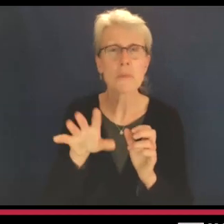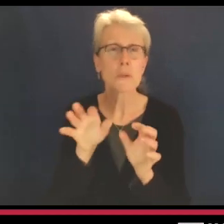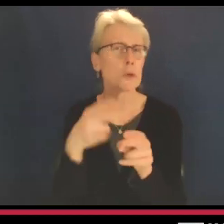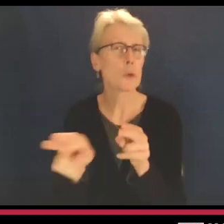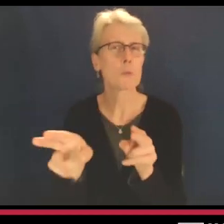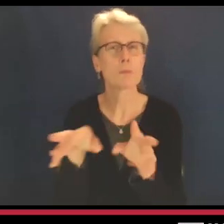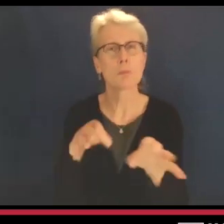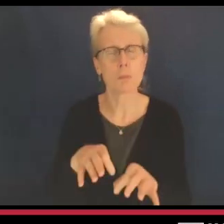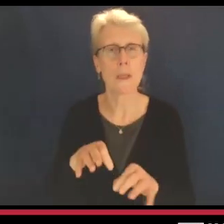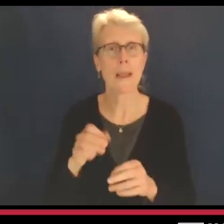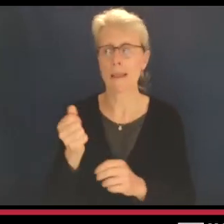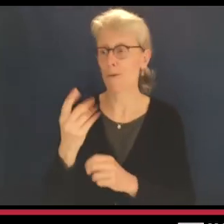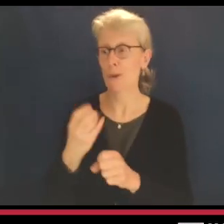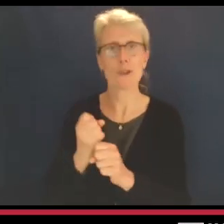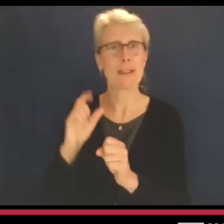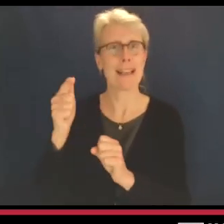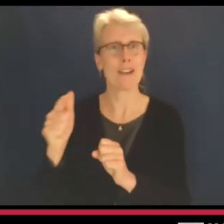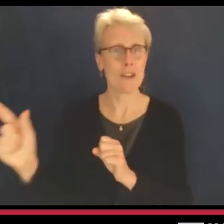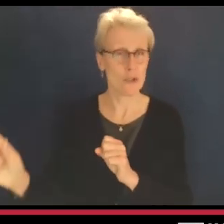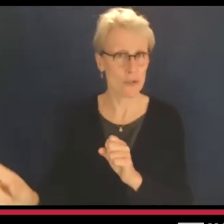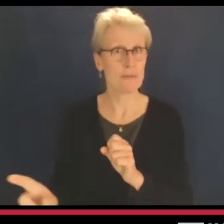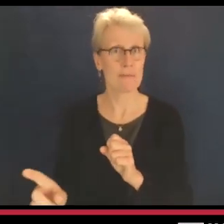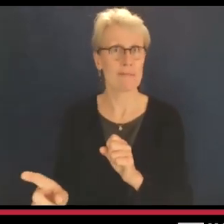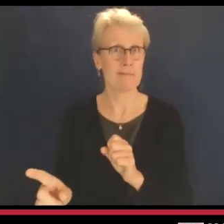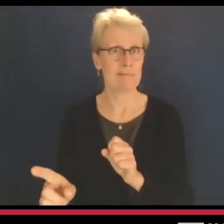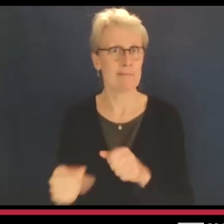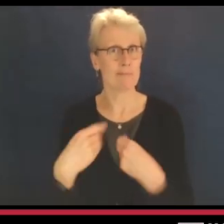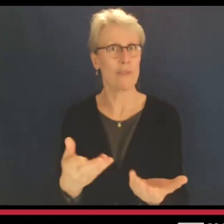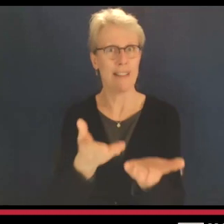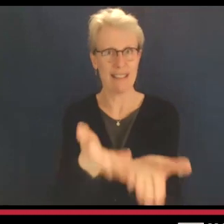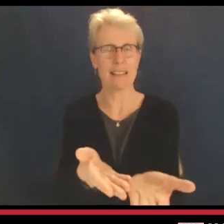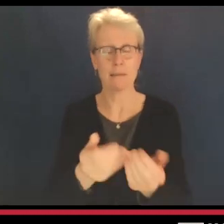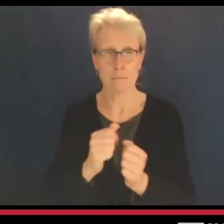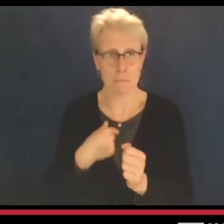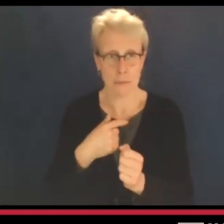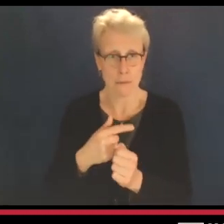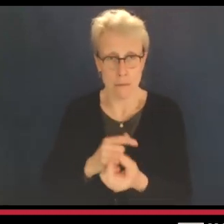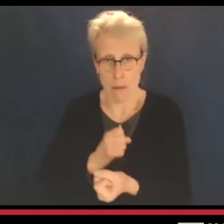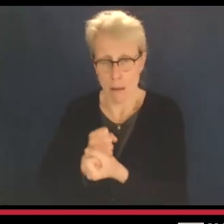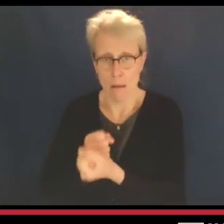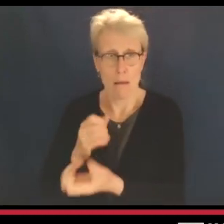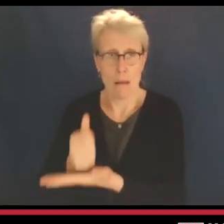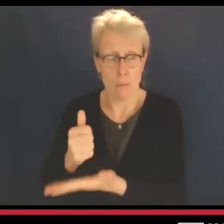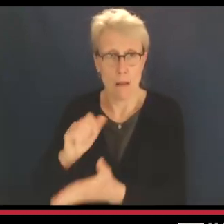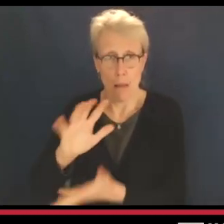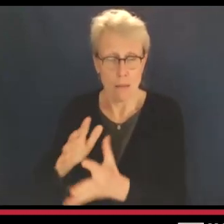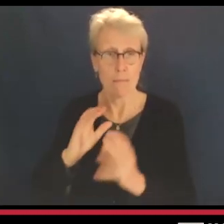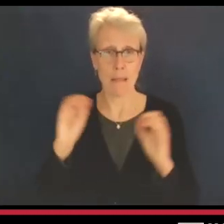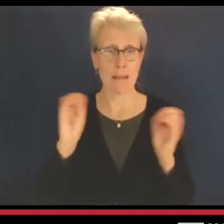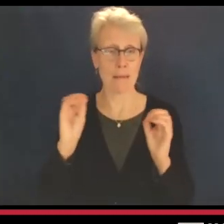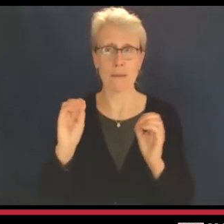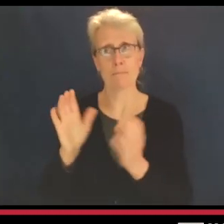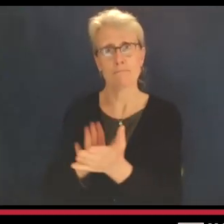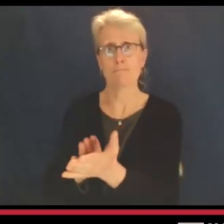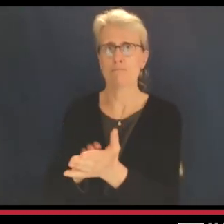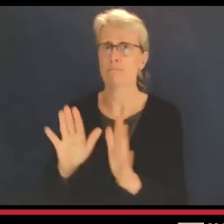years later, this is what she produced with minimal intervention by me. So much credit to her, and this